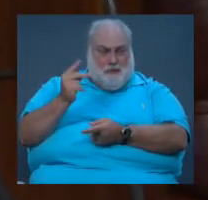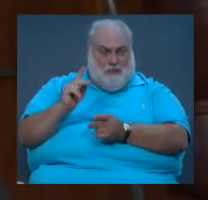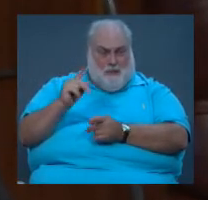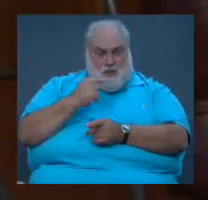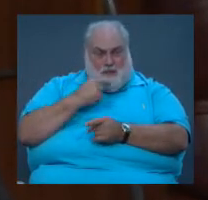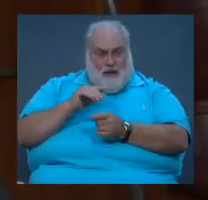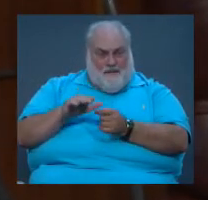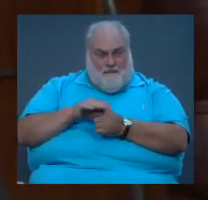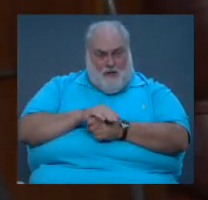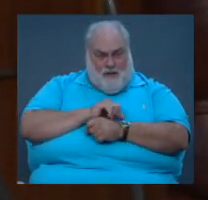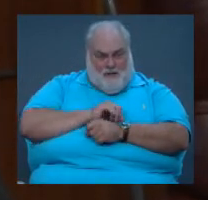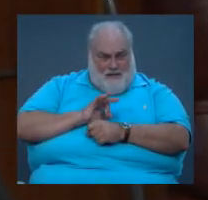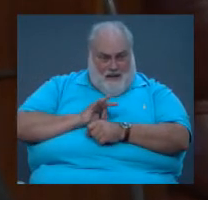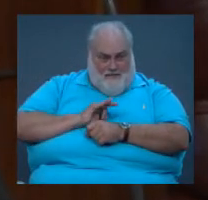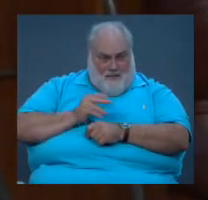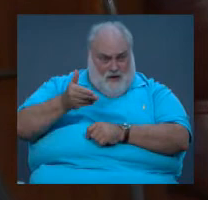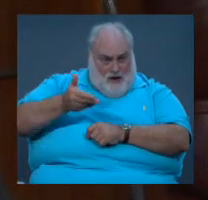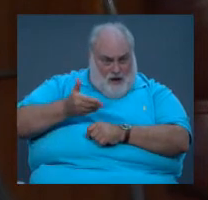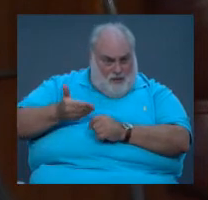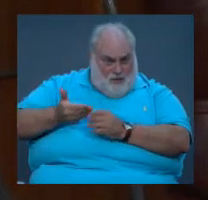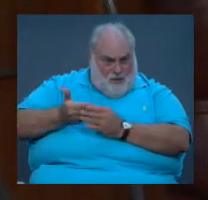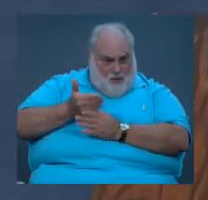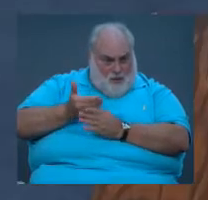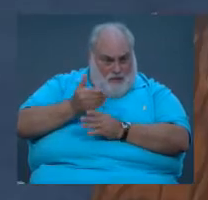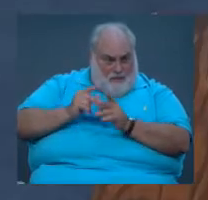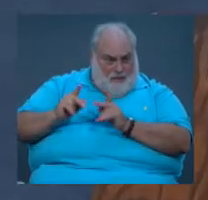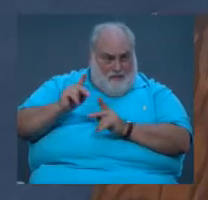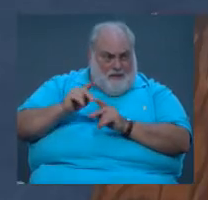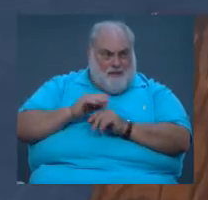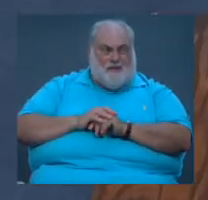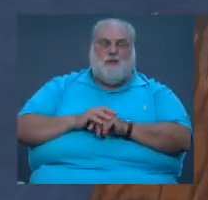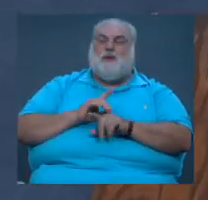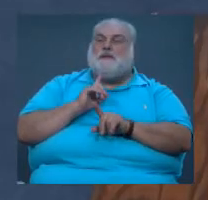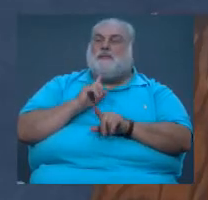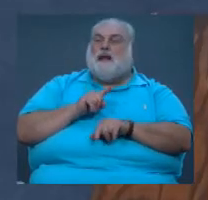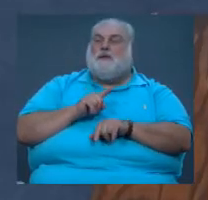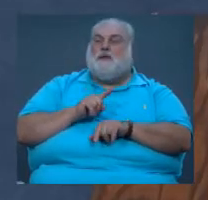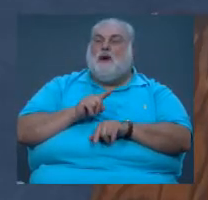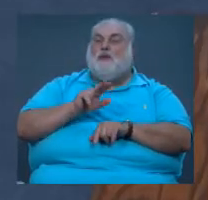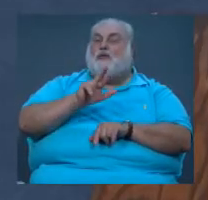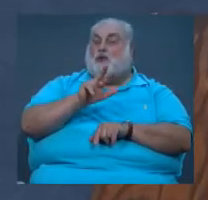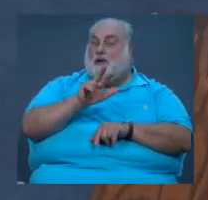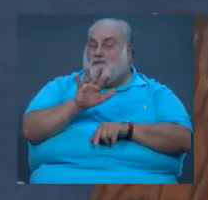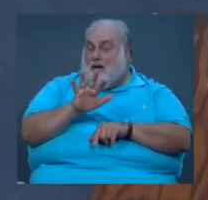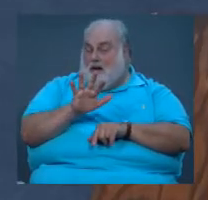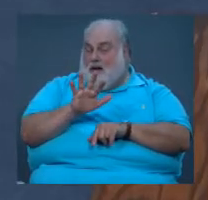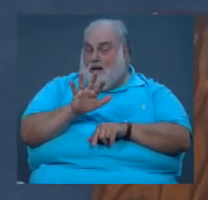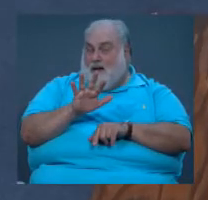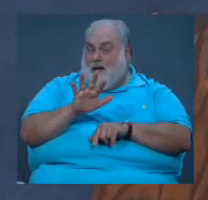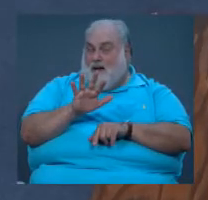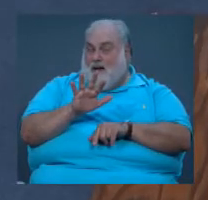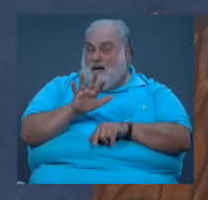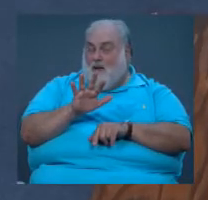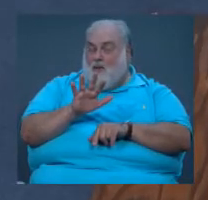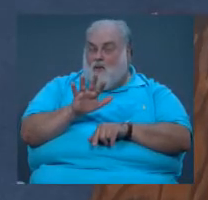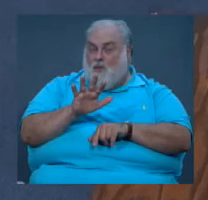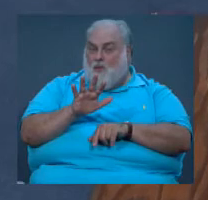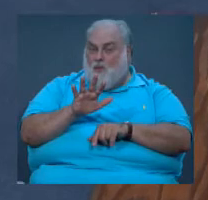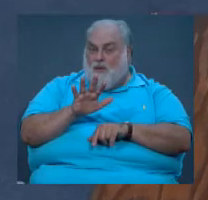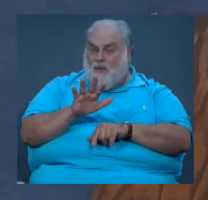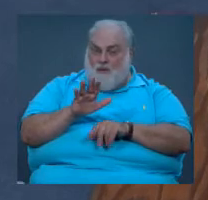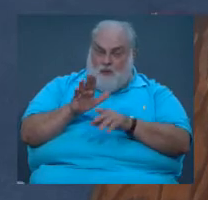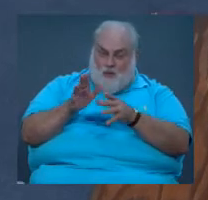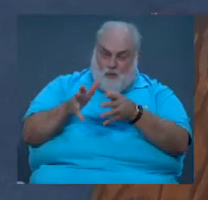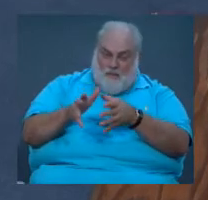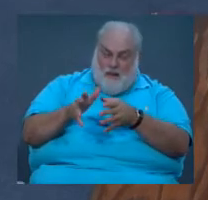you're fully staffed. Have Yeah. y'all hired people and brought Well, them on? we're at 35. We're interviewing right now to fill those